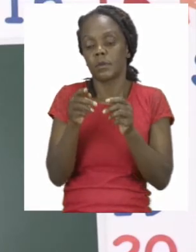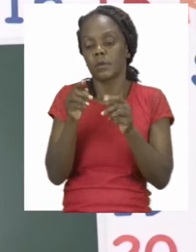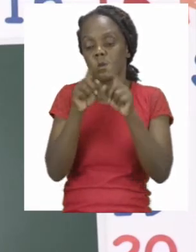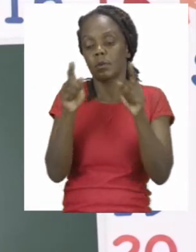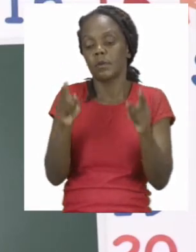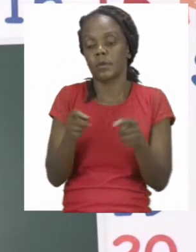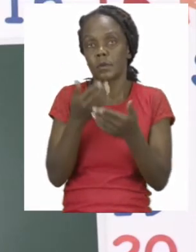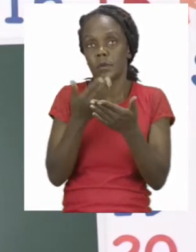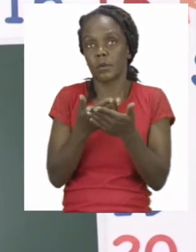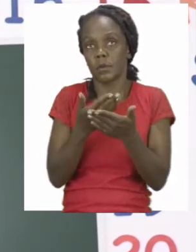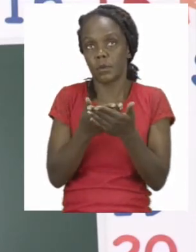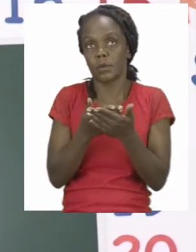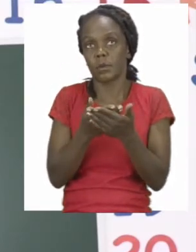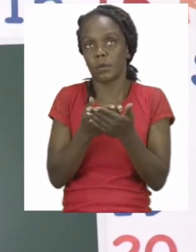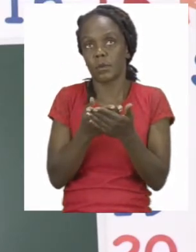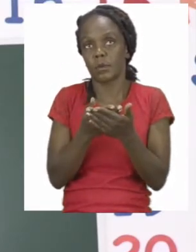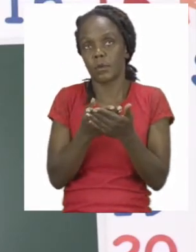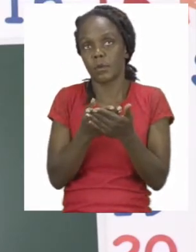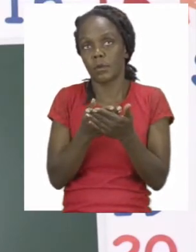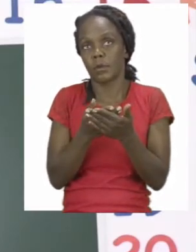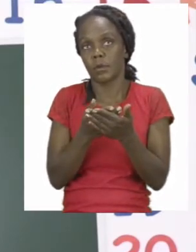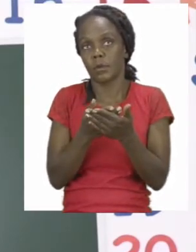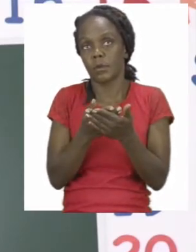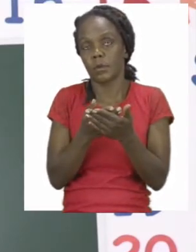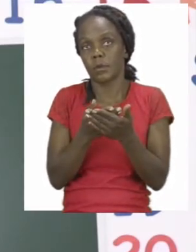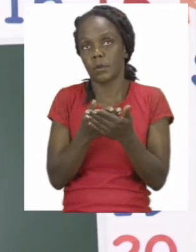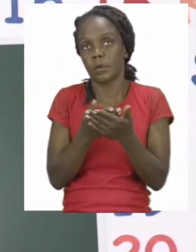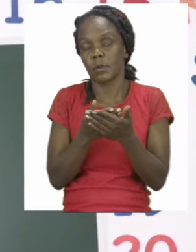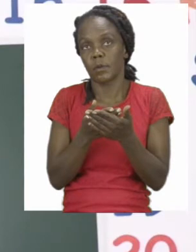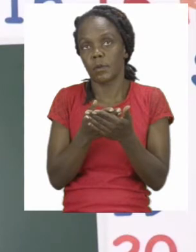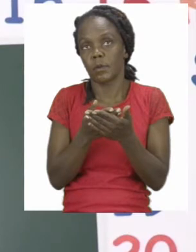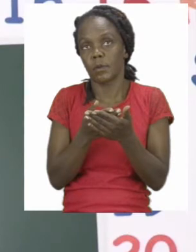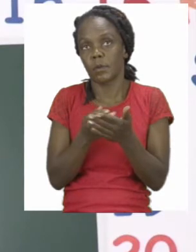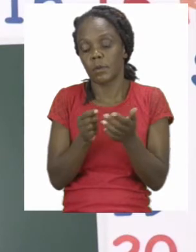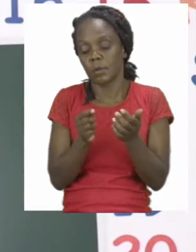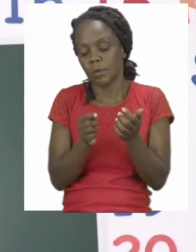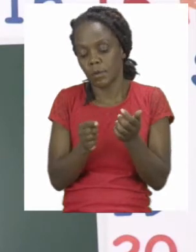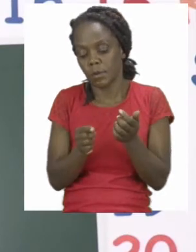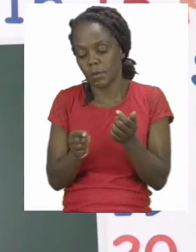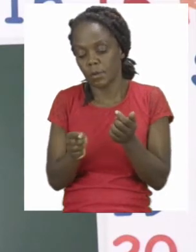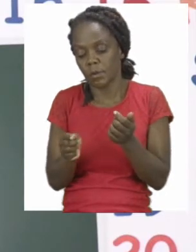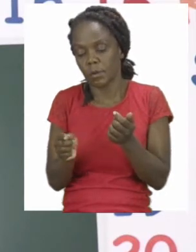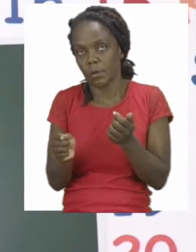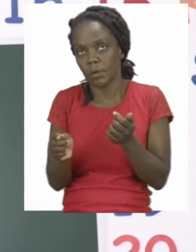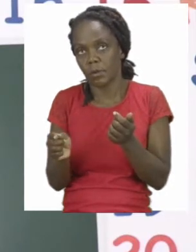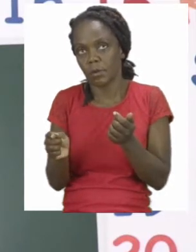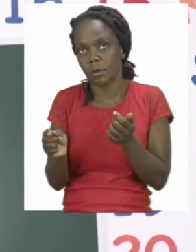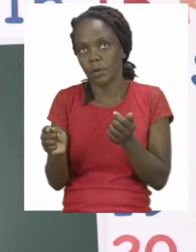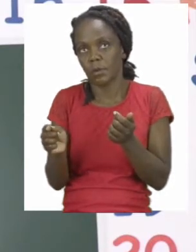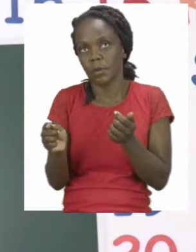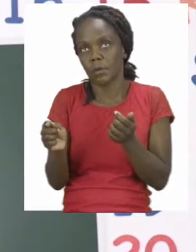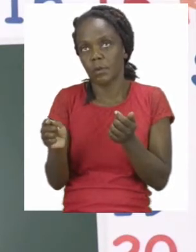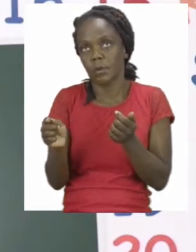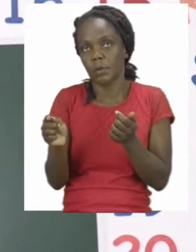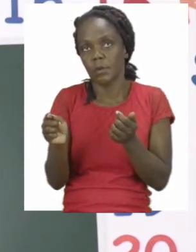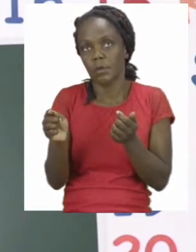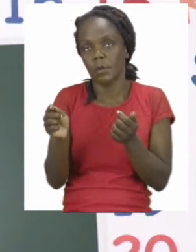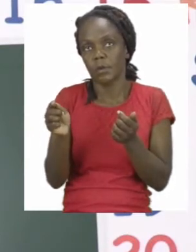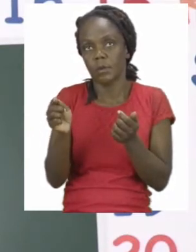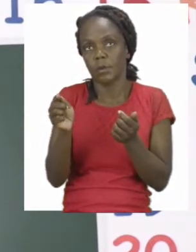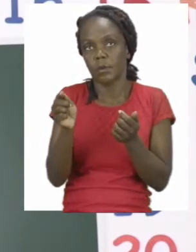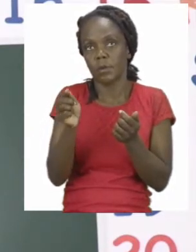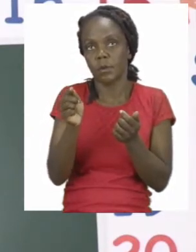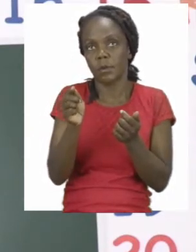we're going to go another direction so that you can see how it looks like. I am not going to lift up